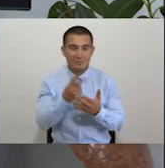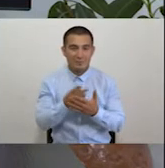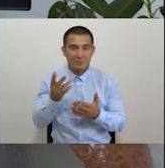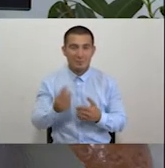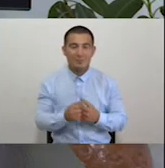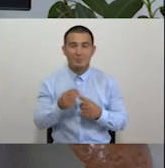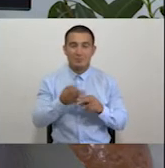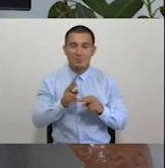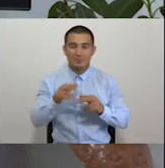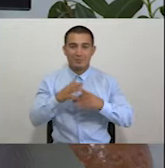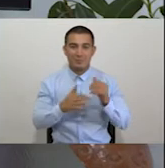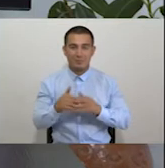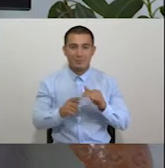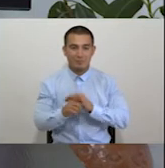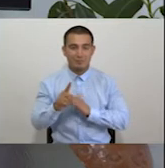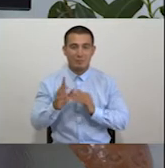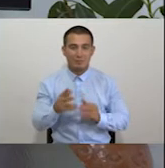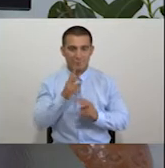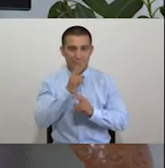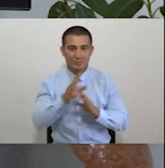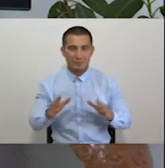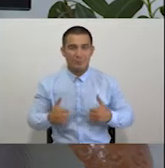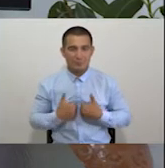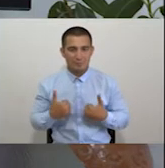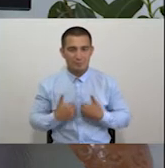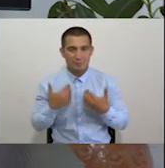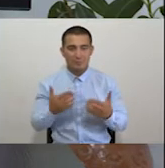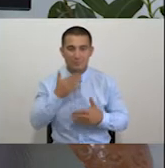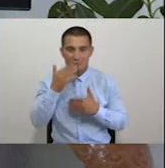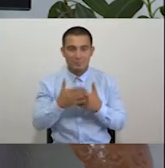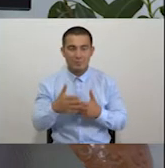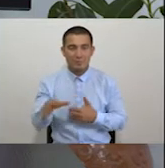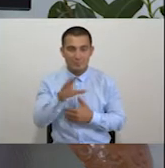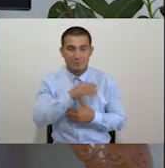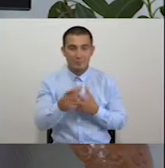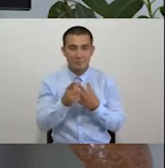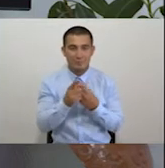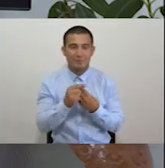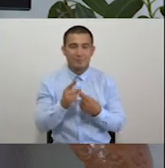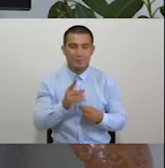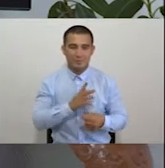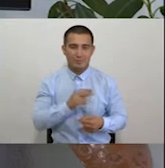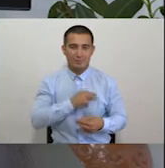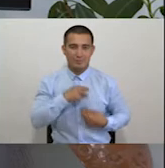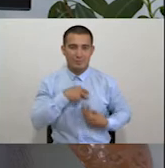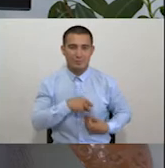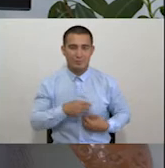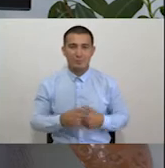sizlar bilan amaliy bajarib ko'ramiz. Qani, ketdik qizlarjon, amaliy ishga kirishamiz.